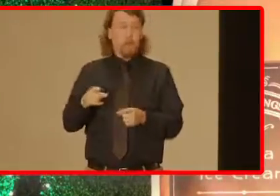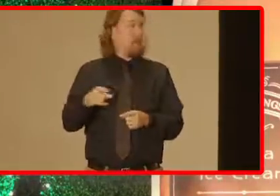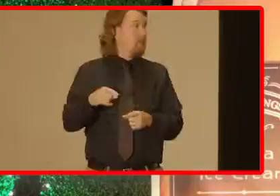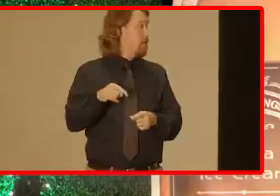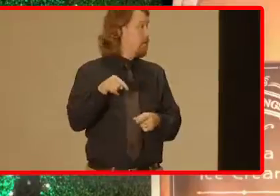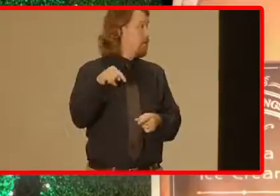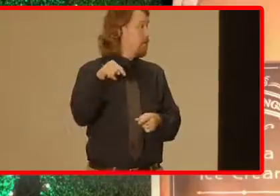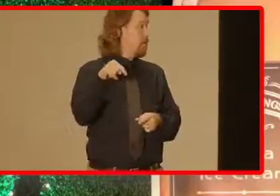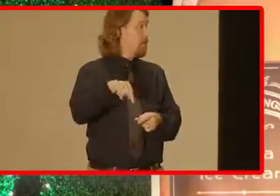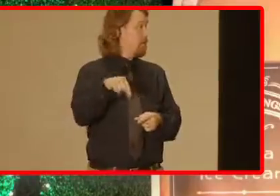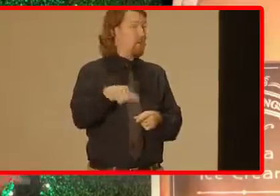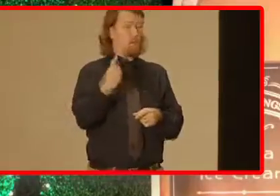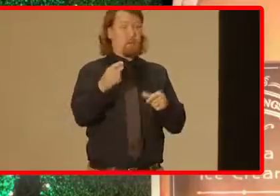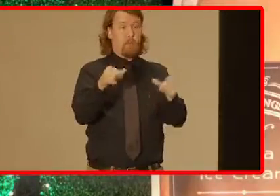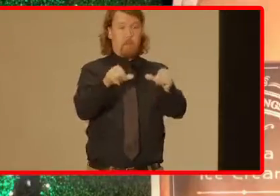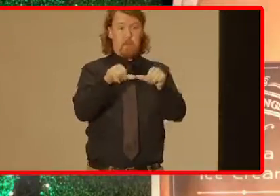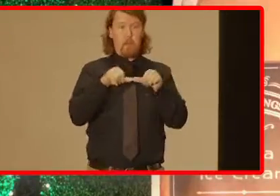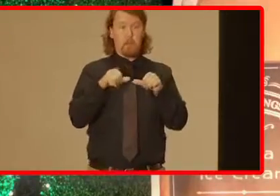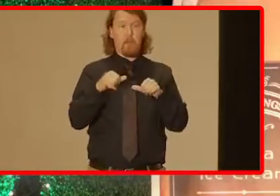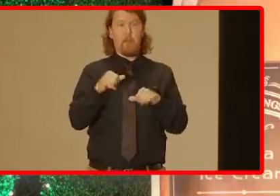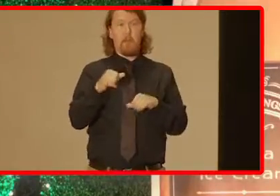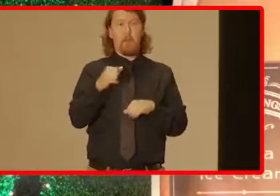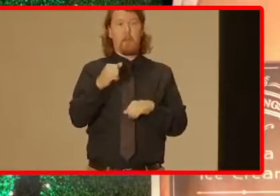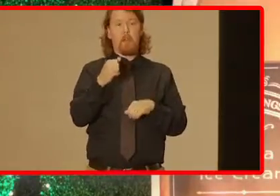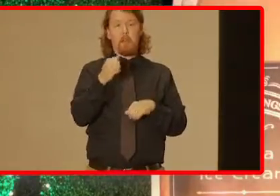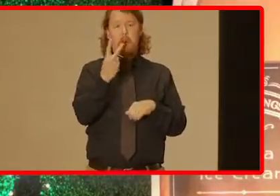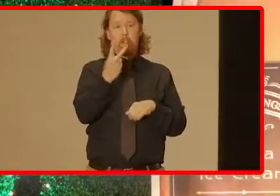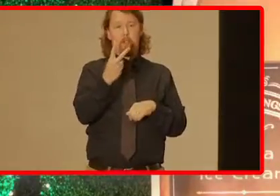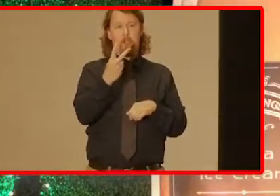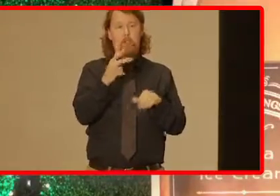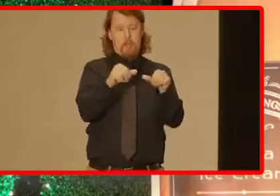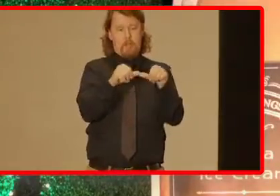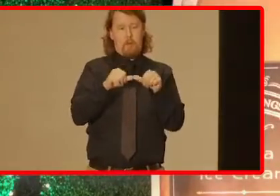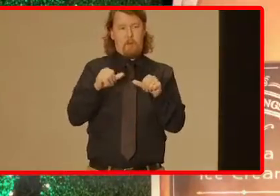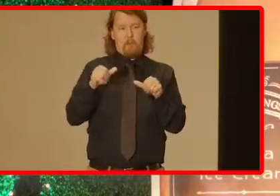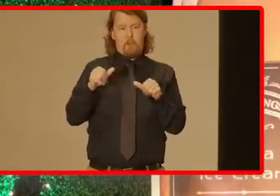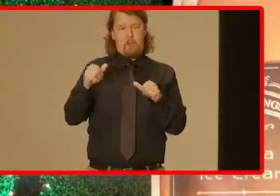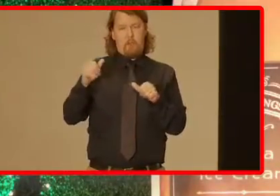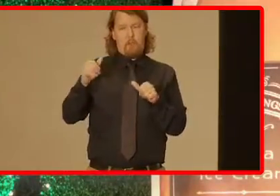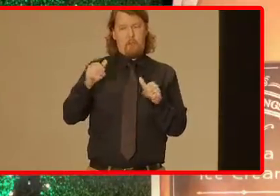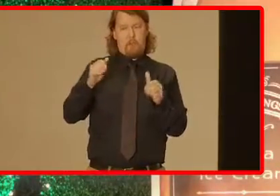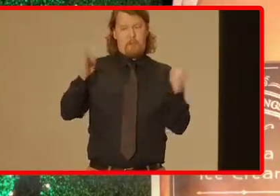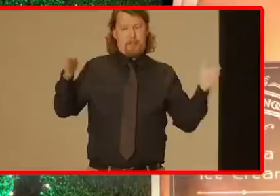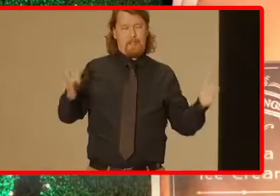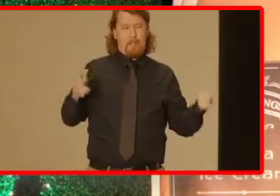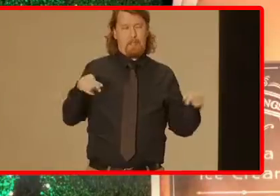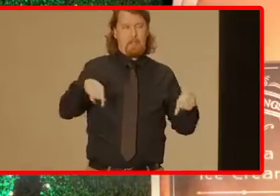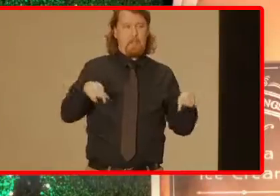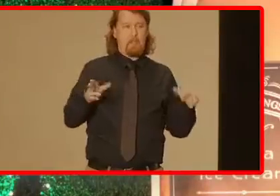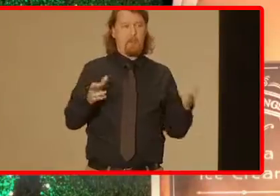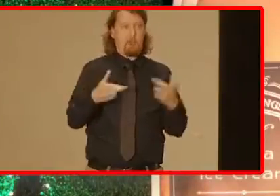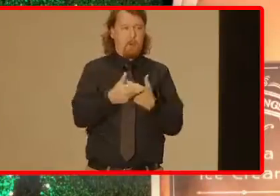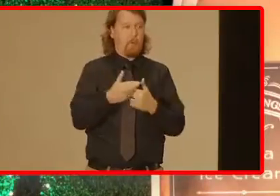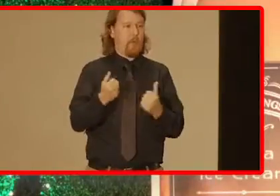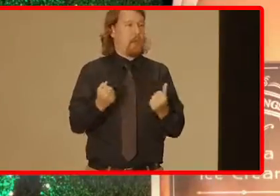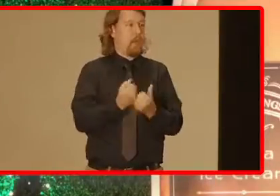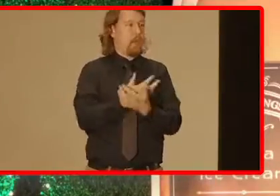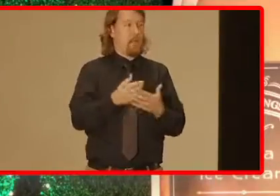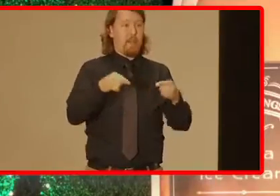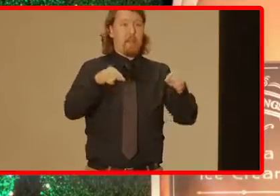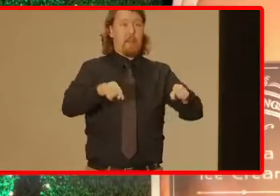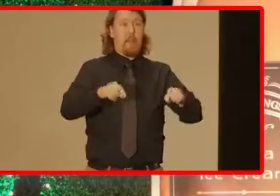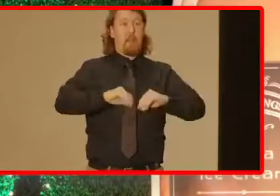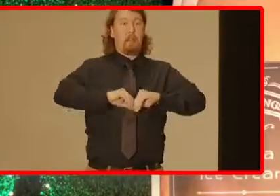area, and then the two areas on to the side. Everything here is being pushed immediately out to Facebook